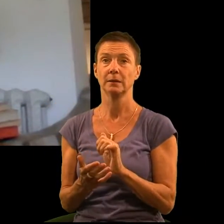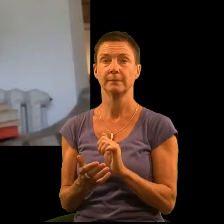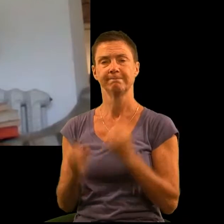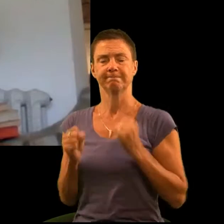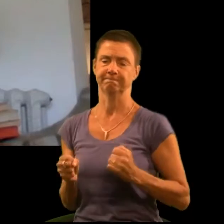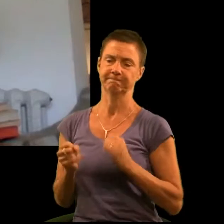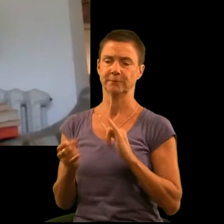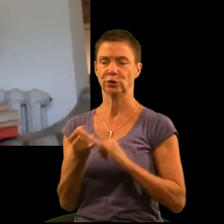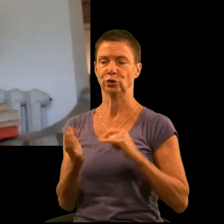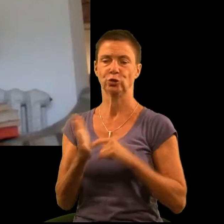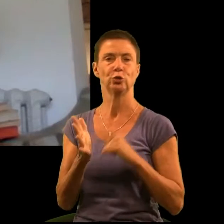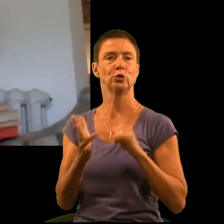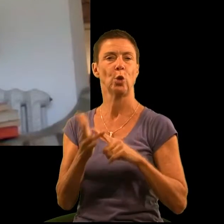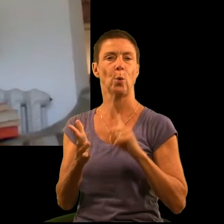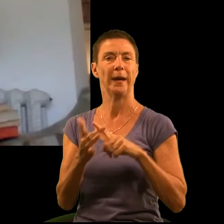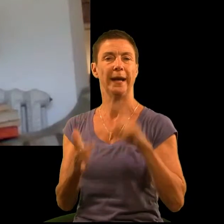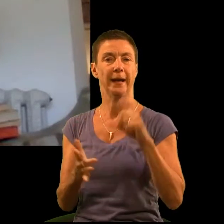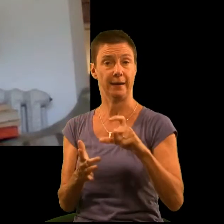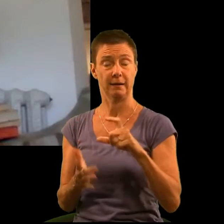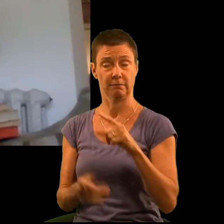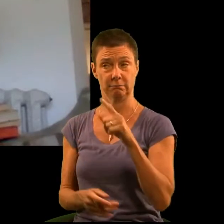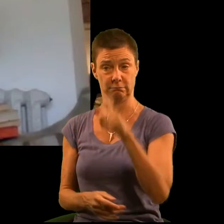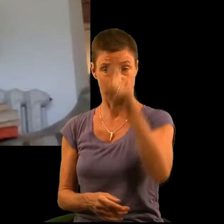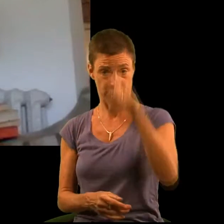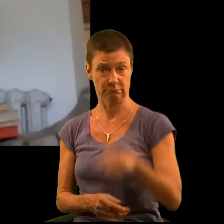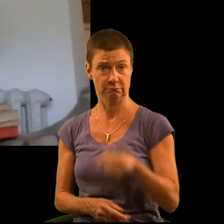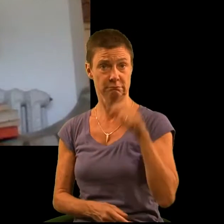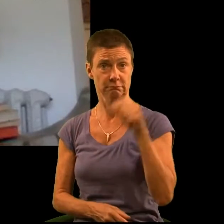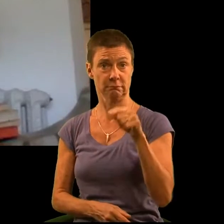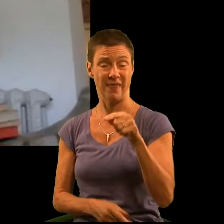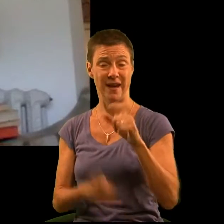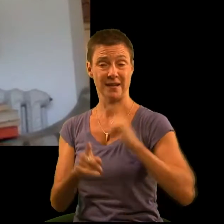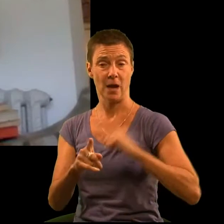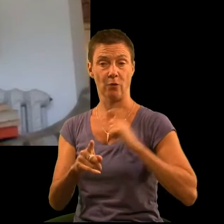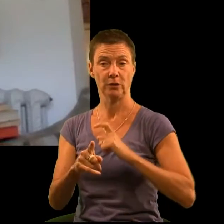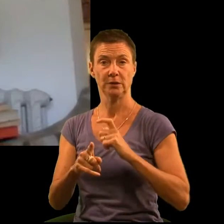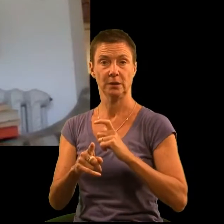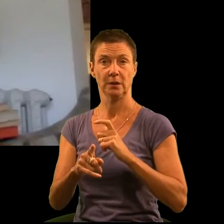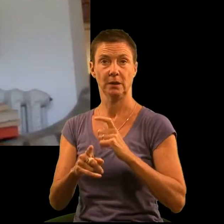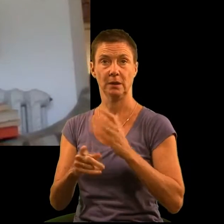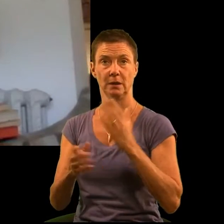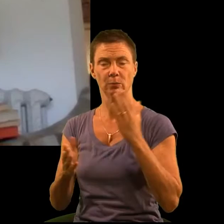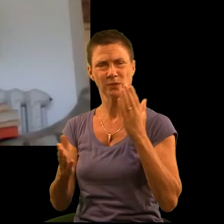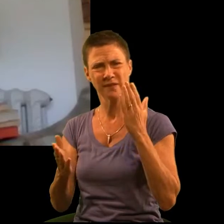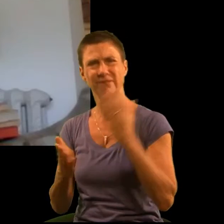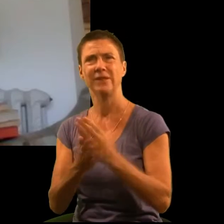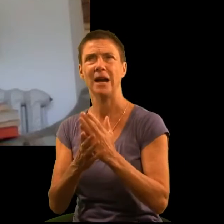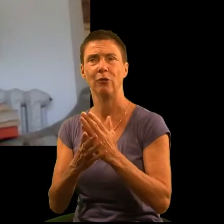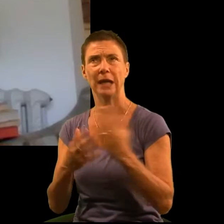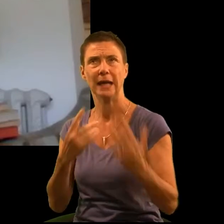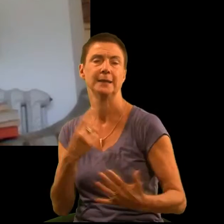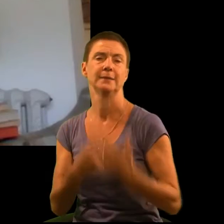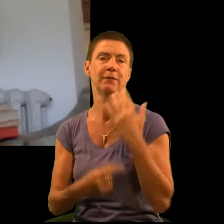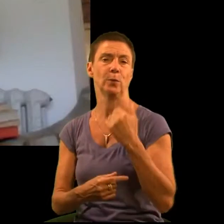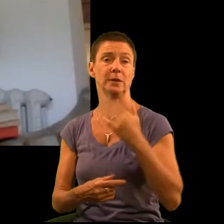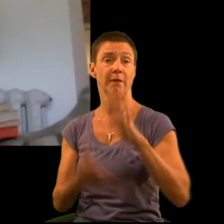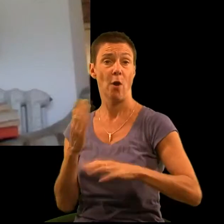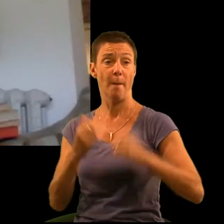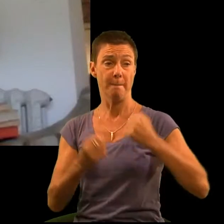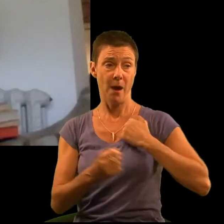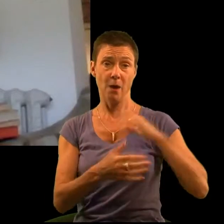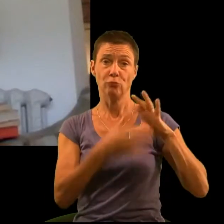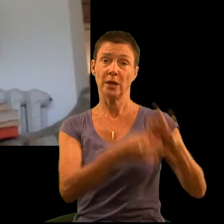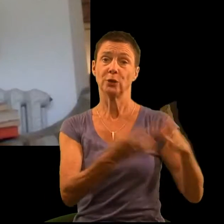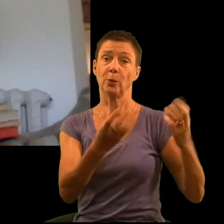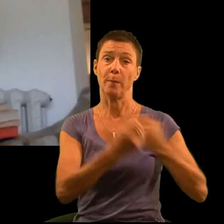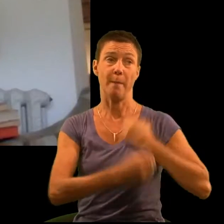Stoic the Vast, Hiccup's father, was very much inspired by my relationship with my father, and he has